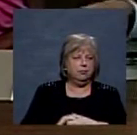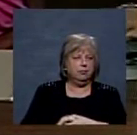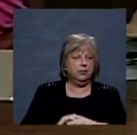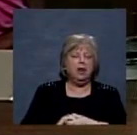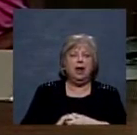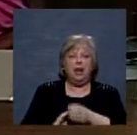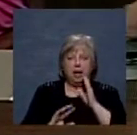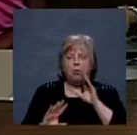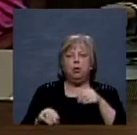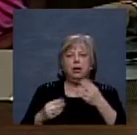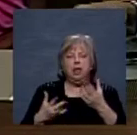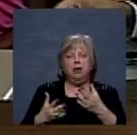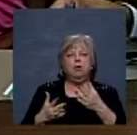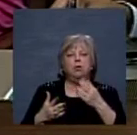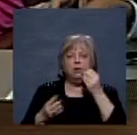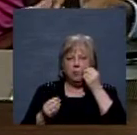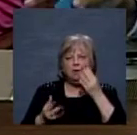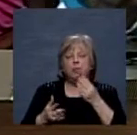center.